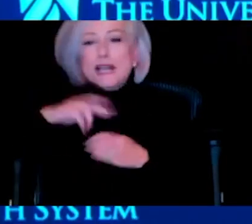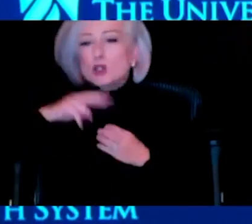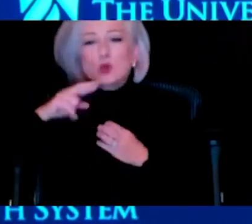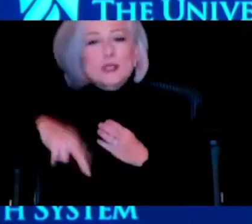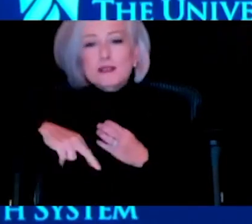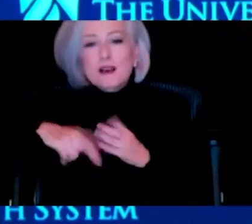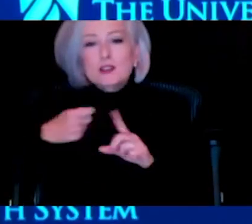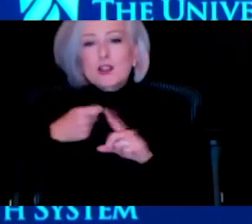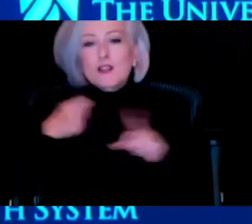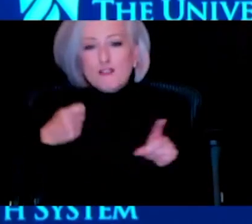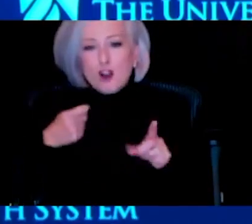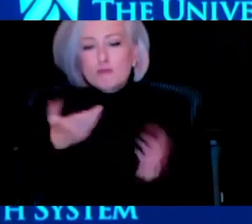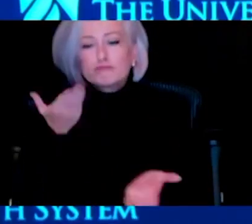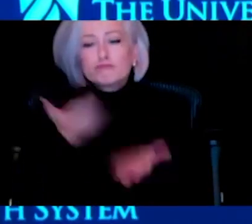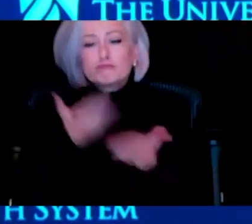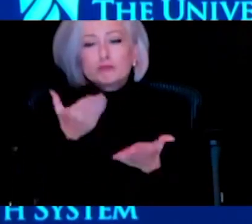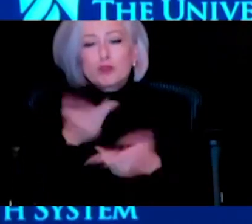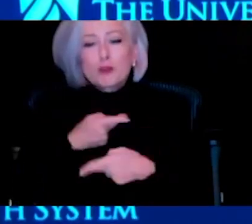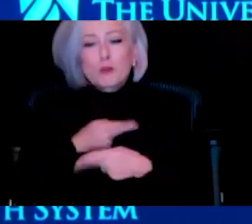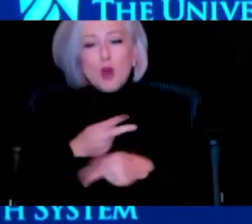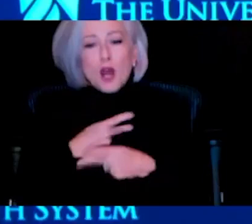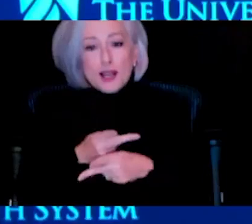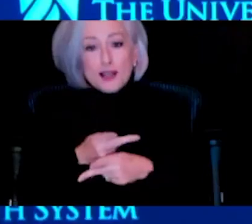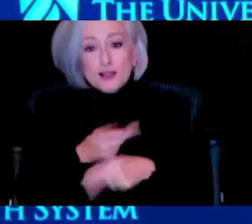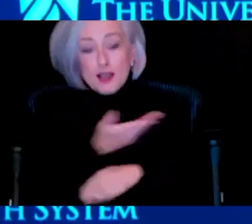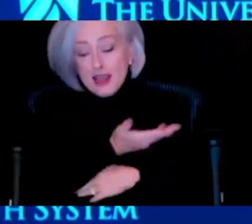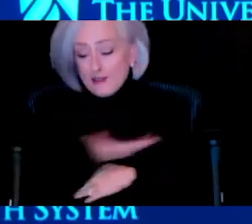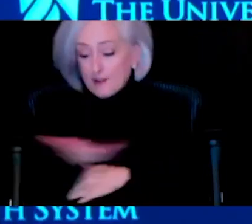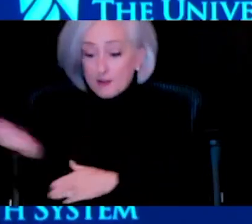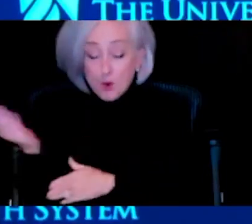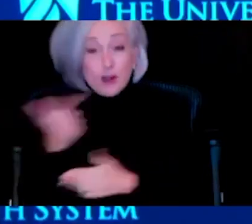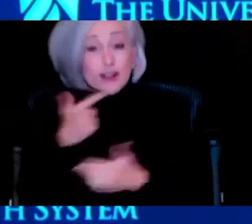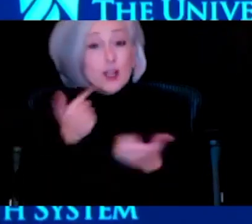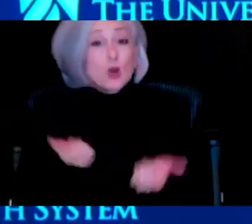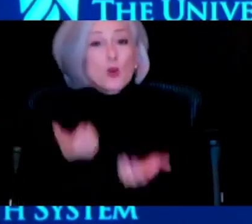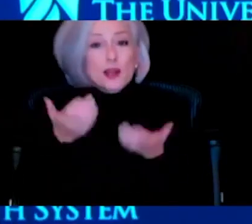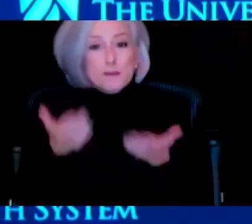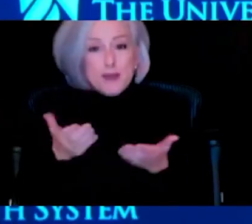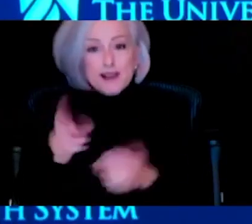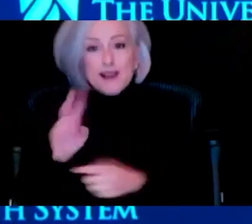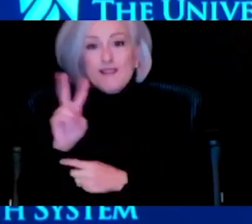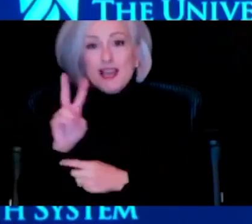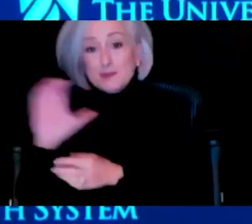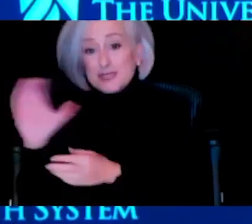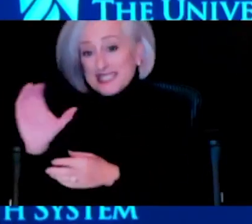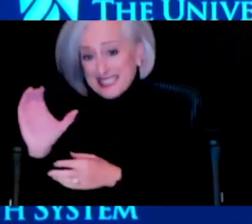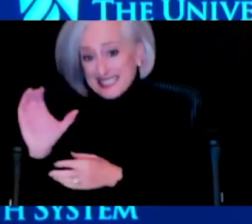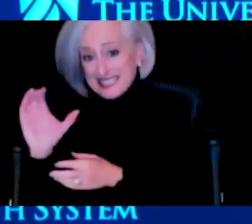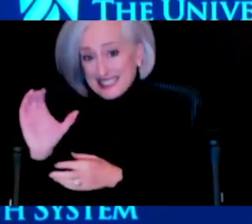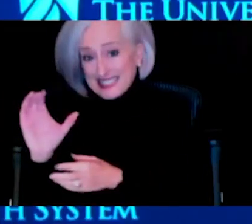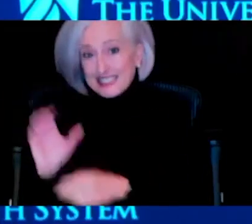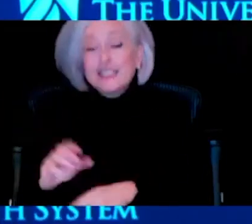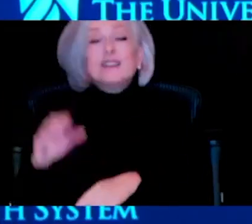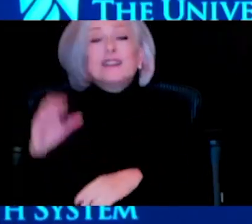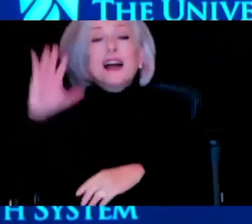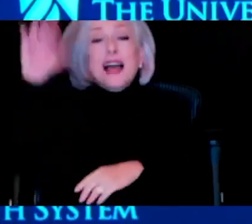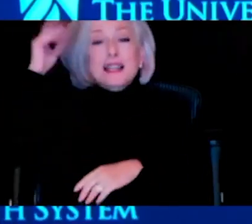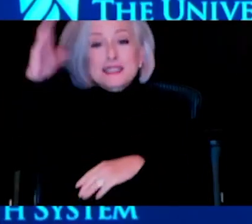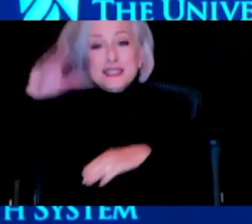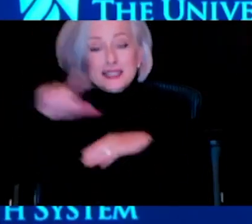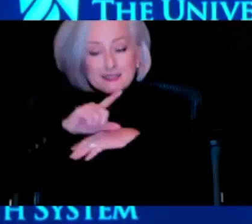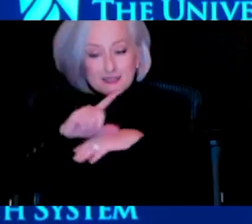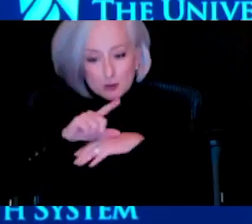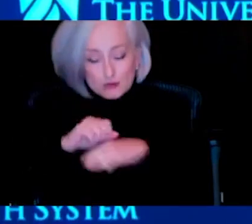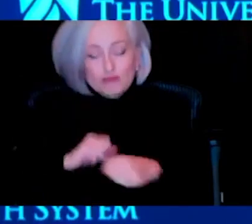proven products. In the morning, we basically just recommend a vitamin C serum and sunscreen. And at night, a good